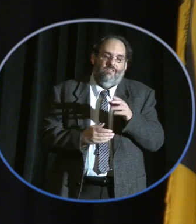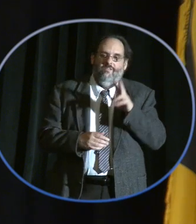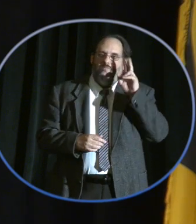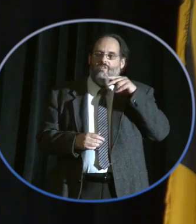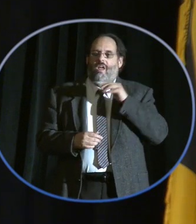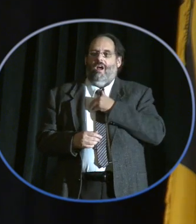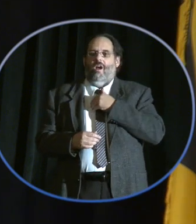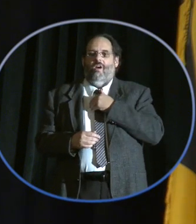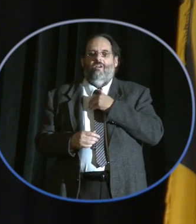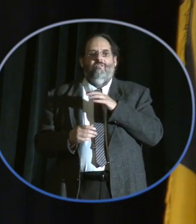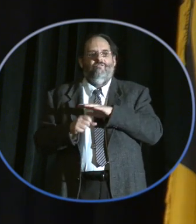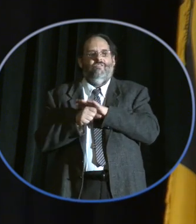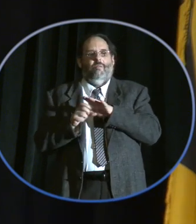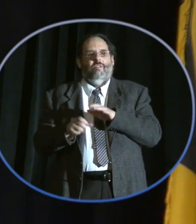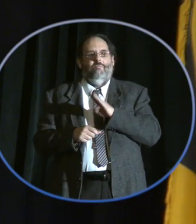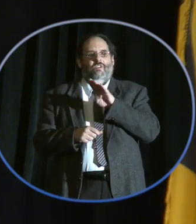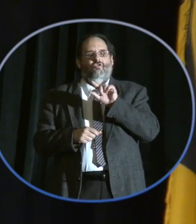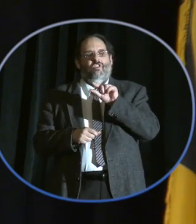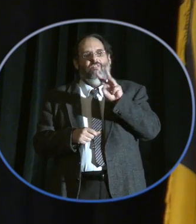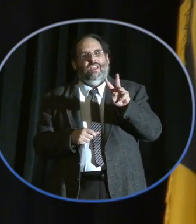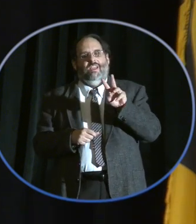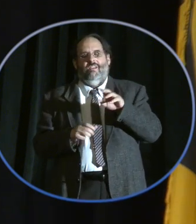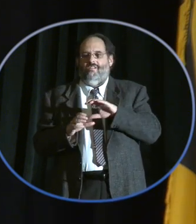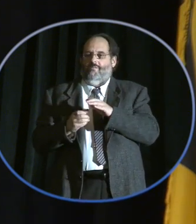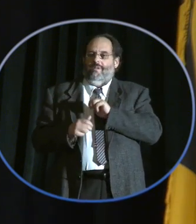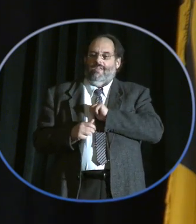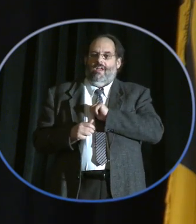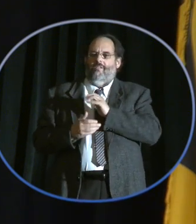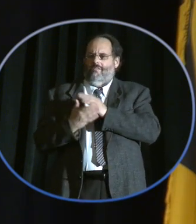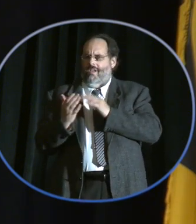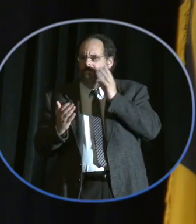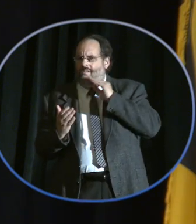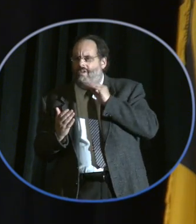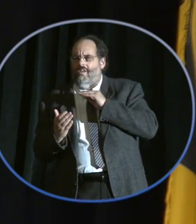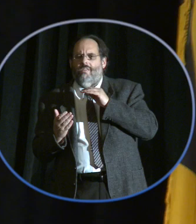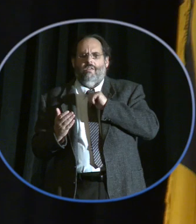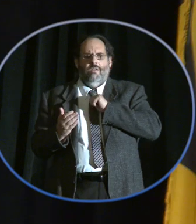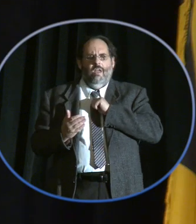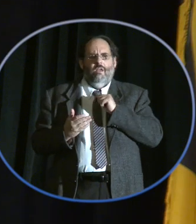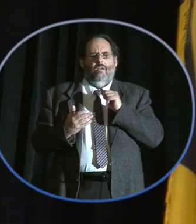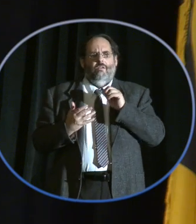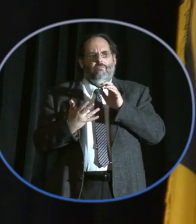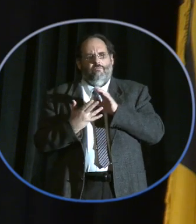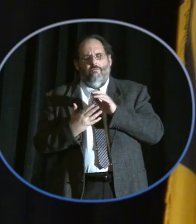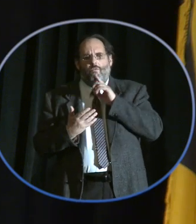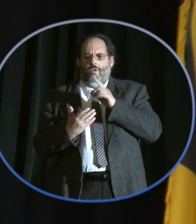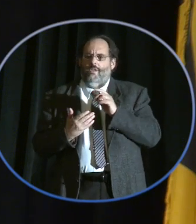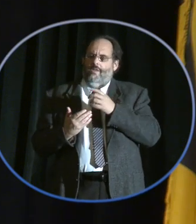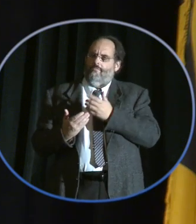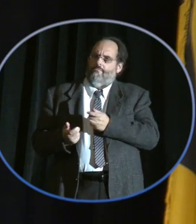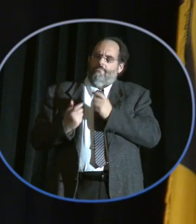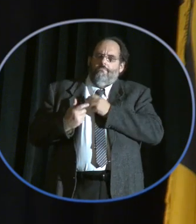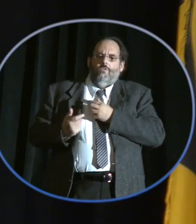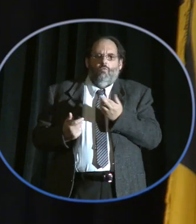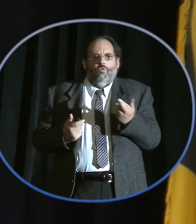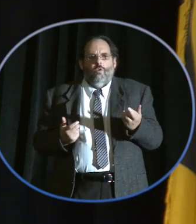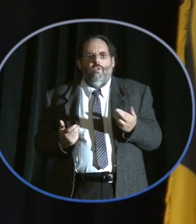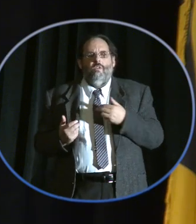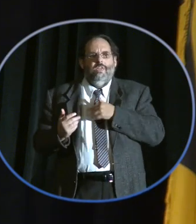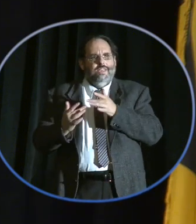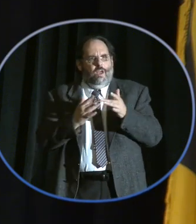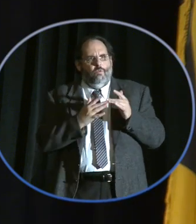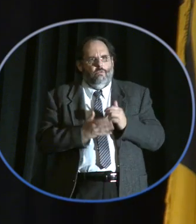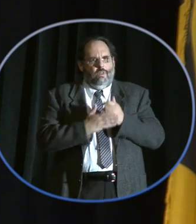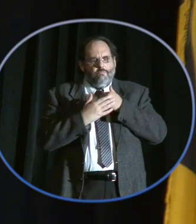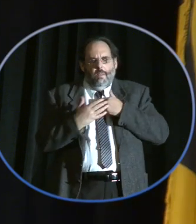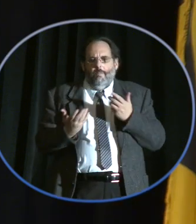our BGV chapter, and it opened up so many experiences, opportunities, mentorship, resources, and networks for